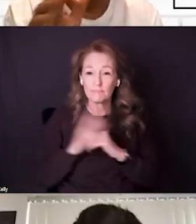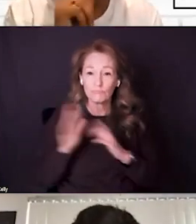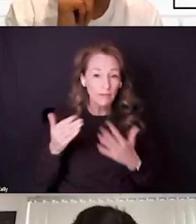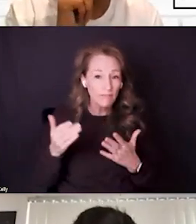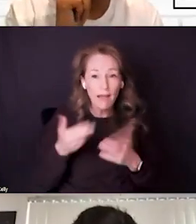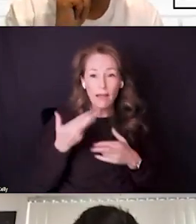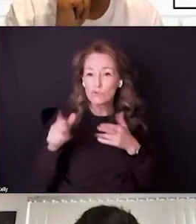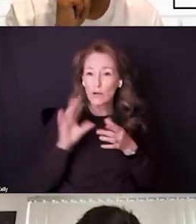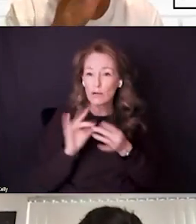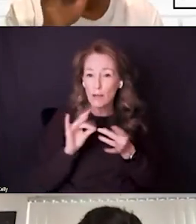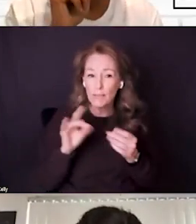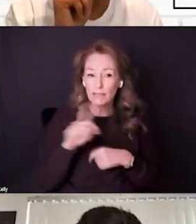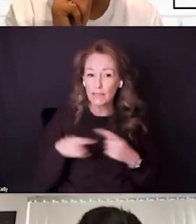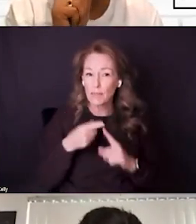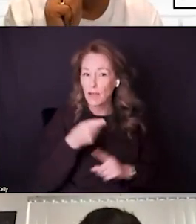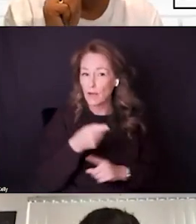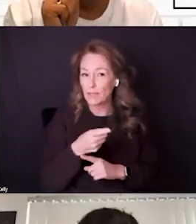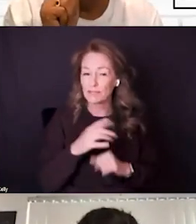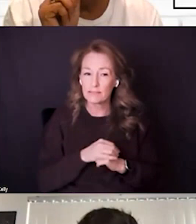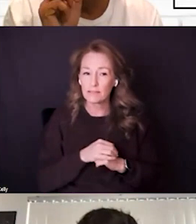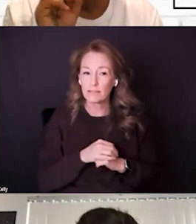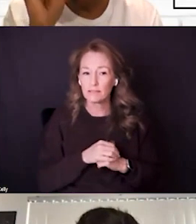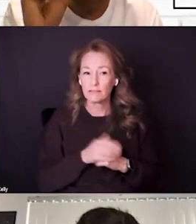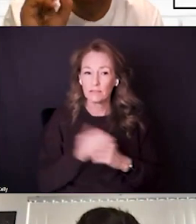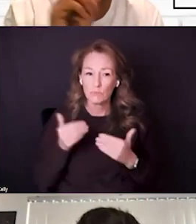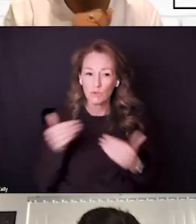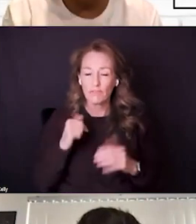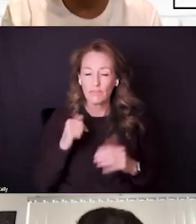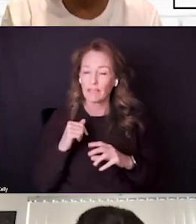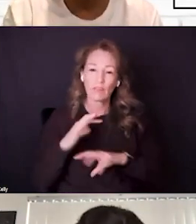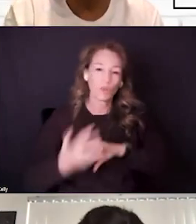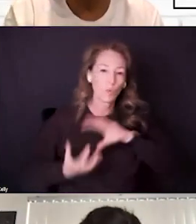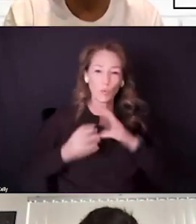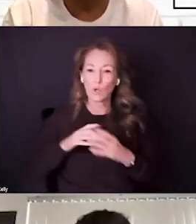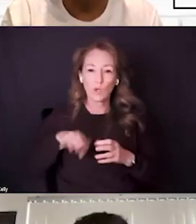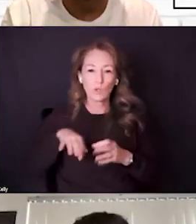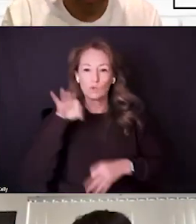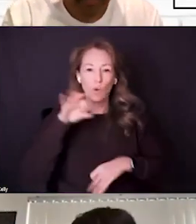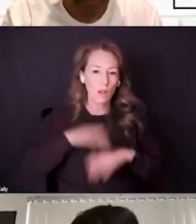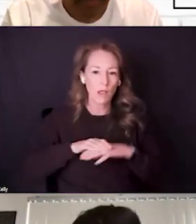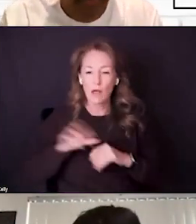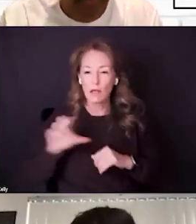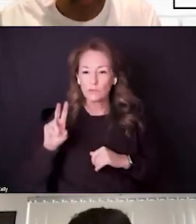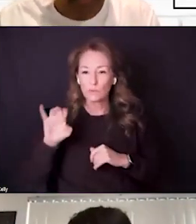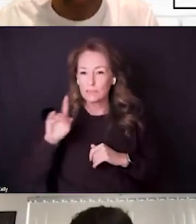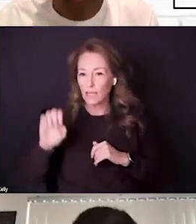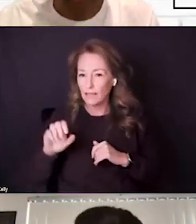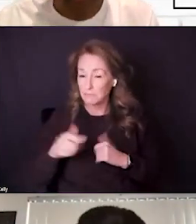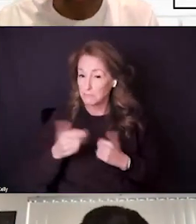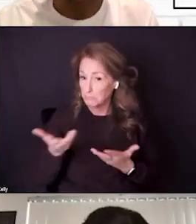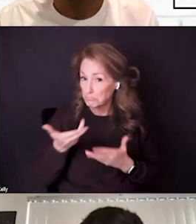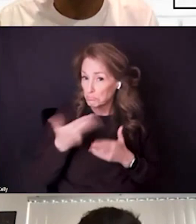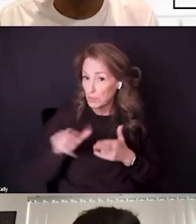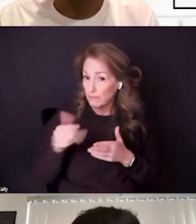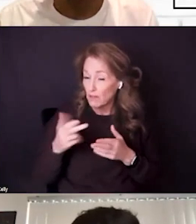on this moving the world's soul on suicide. So just a really brief comment, sir. Sure, yeah. Well, so this was the first